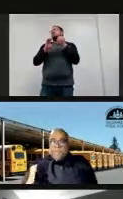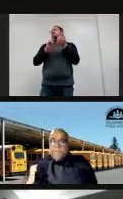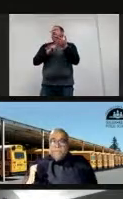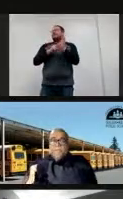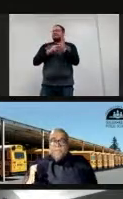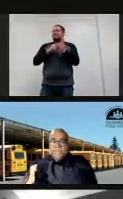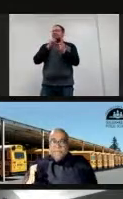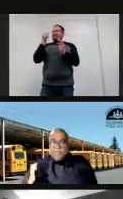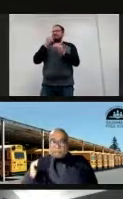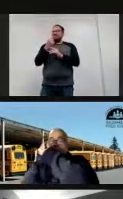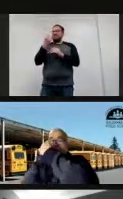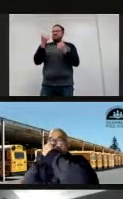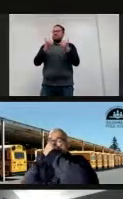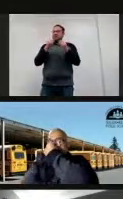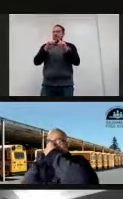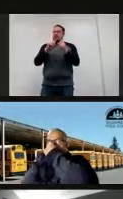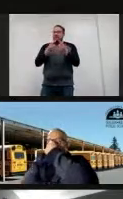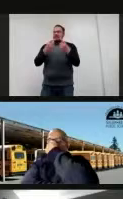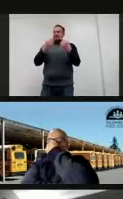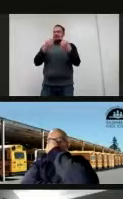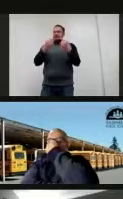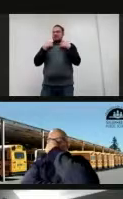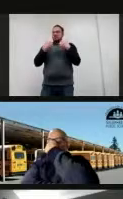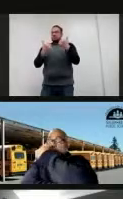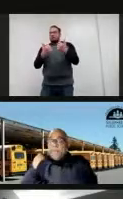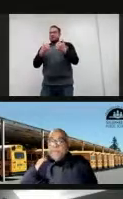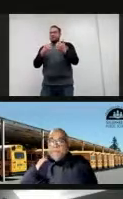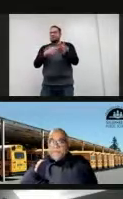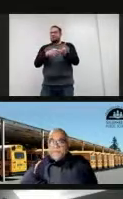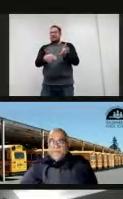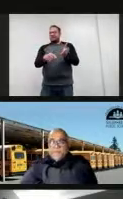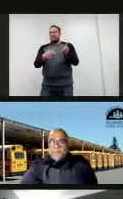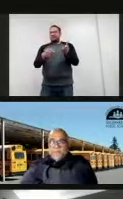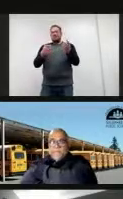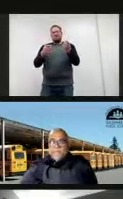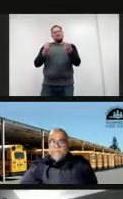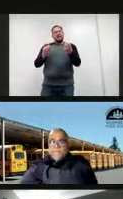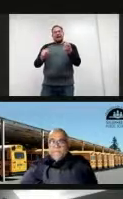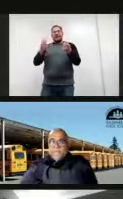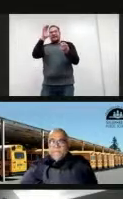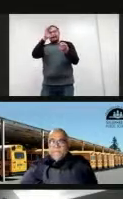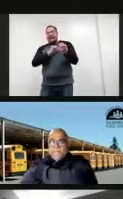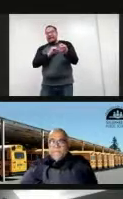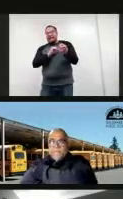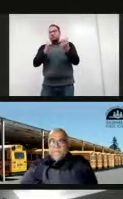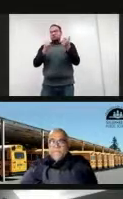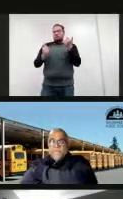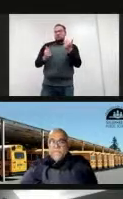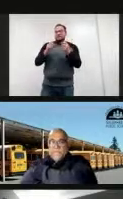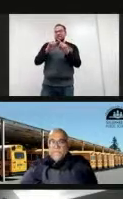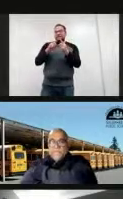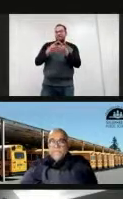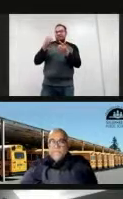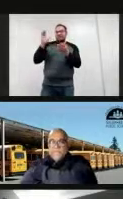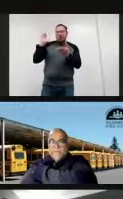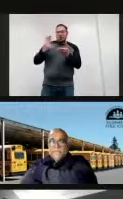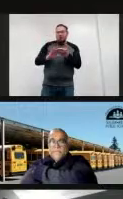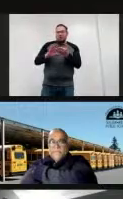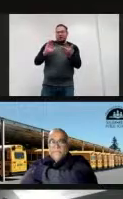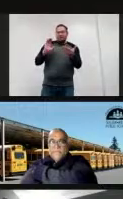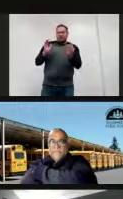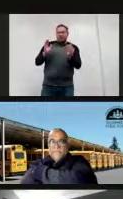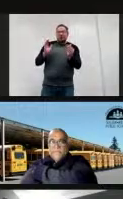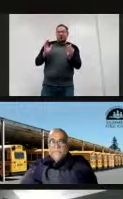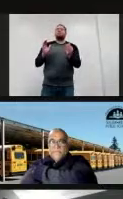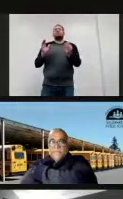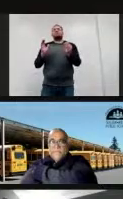which salary, you might be able to intuit which district is the lowest comparator. And you